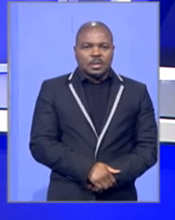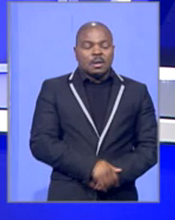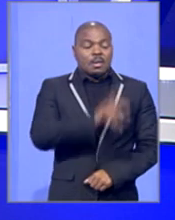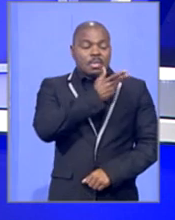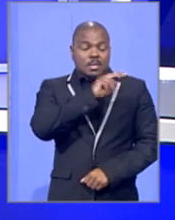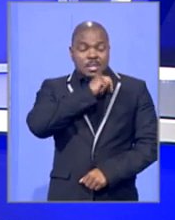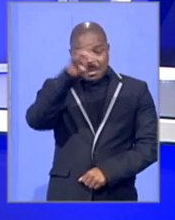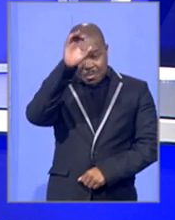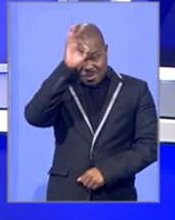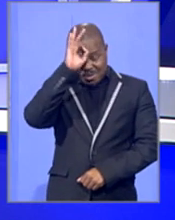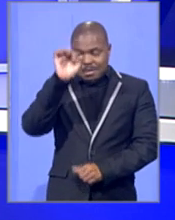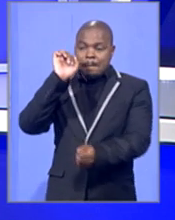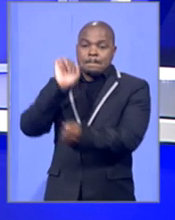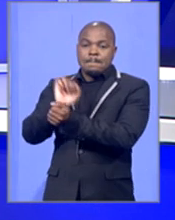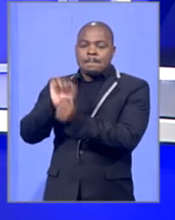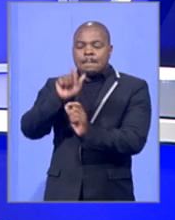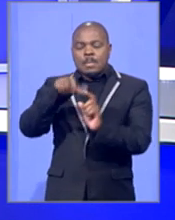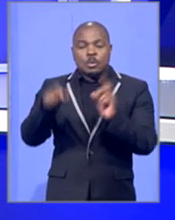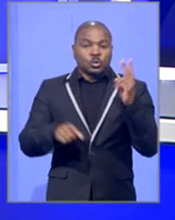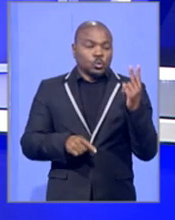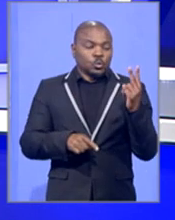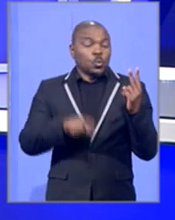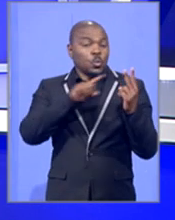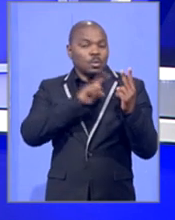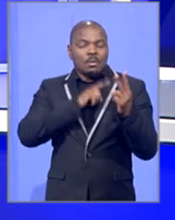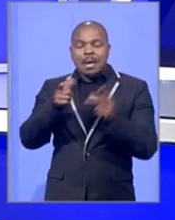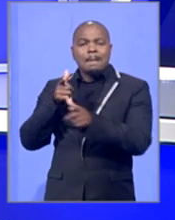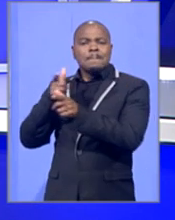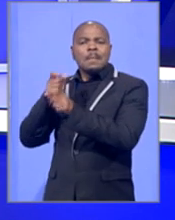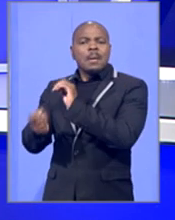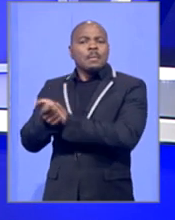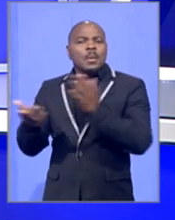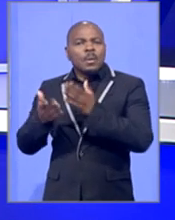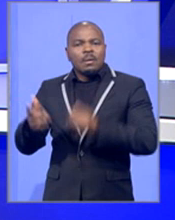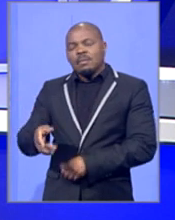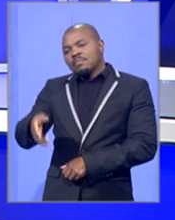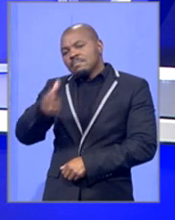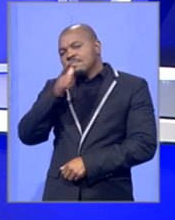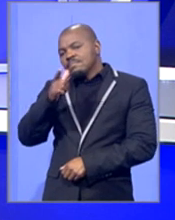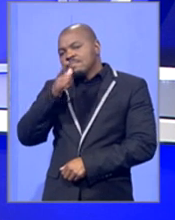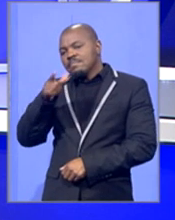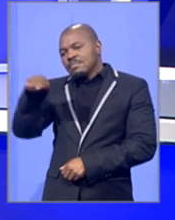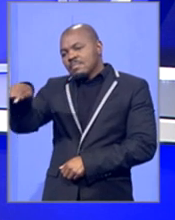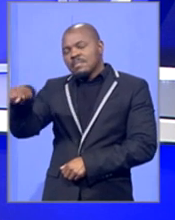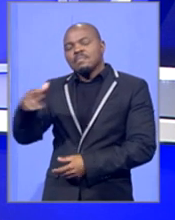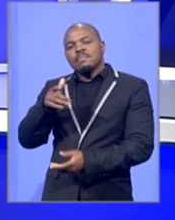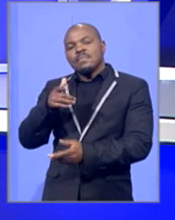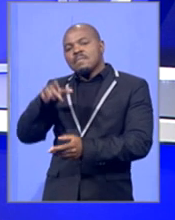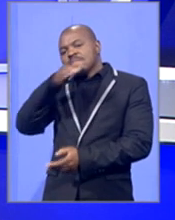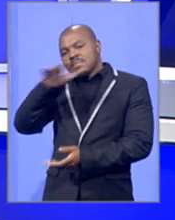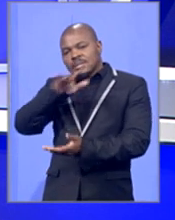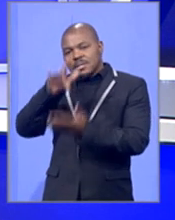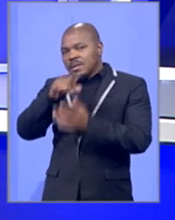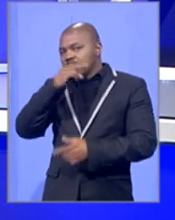ka KwaZulu-Natal a golegile batho ba babedi mabapi le tiragalo ya go thuntšhana ka lefelong la Madila la Sweet Waters